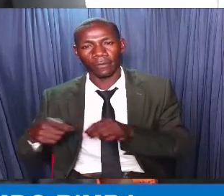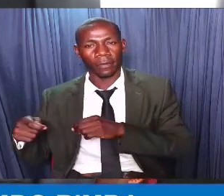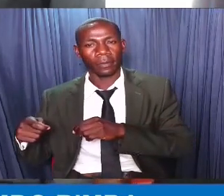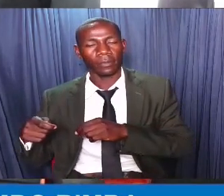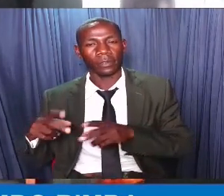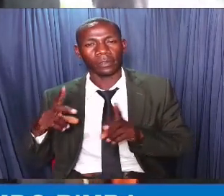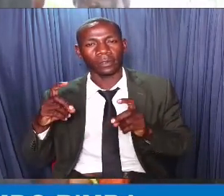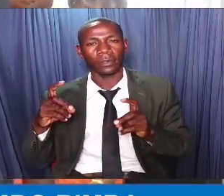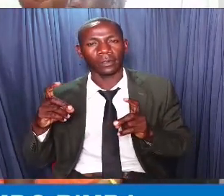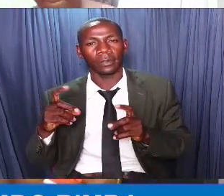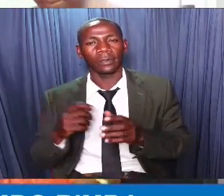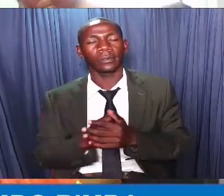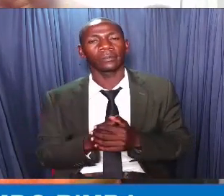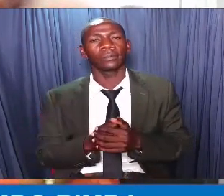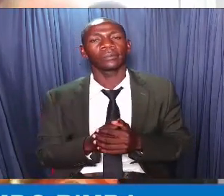to leave sin.